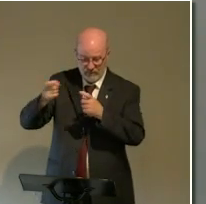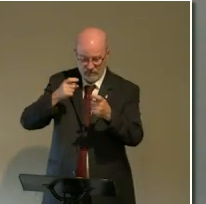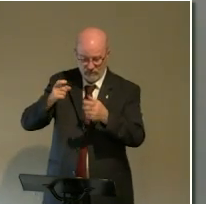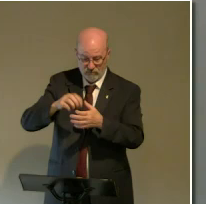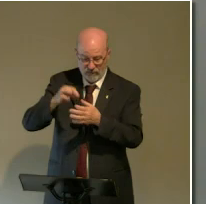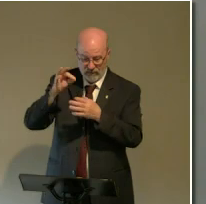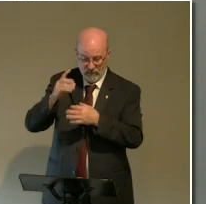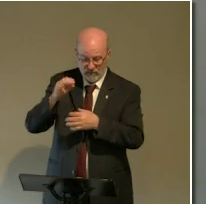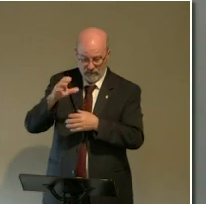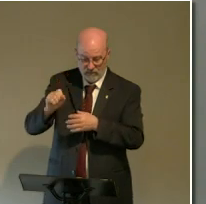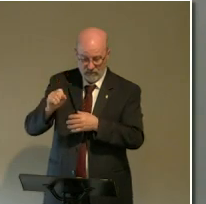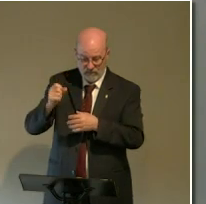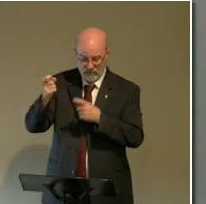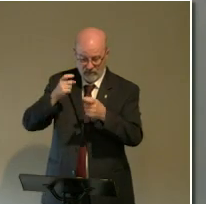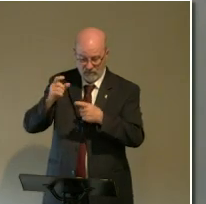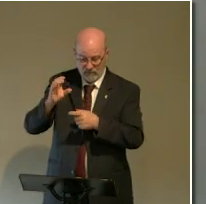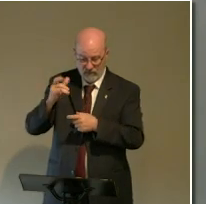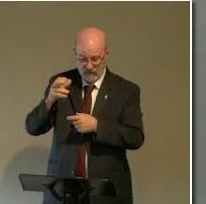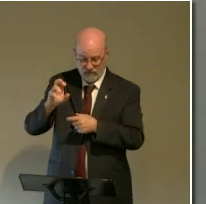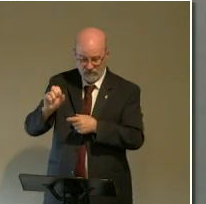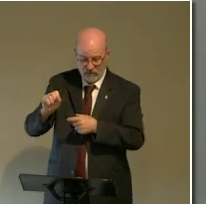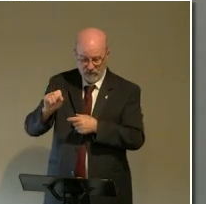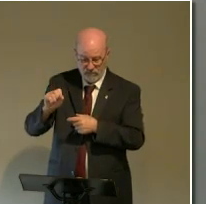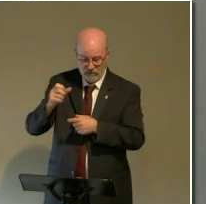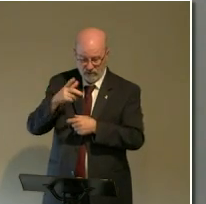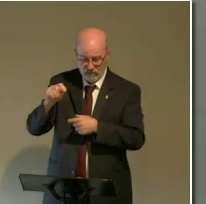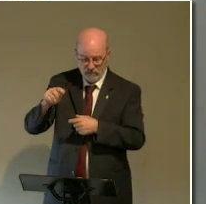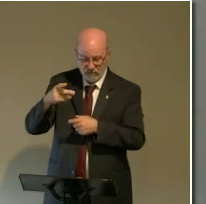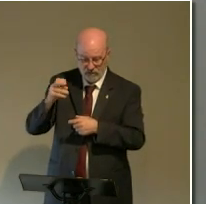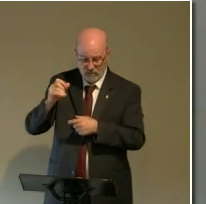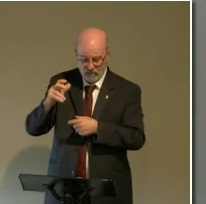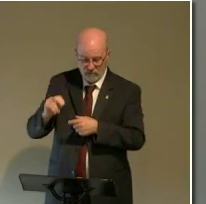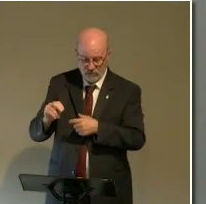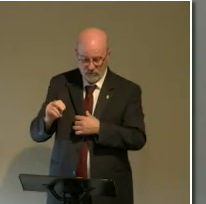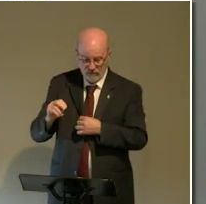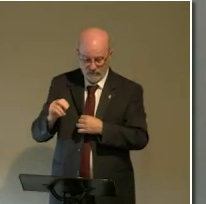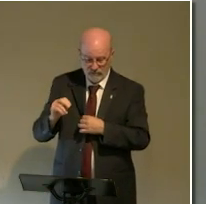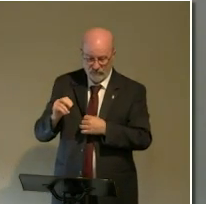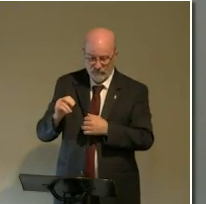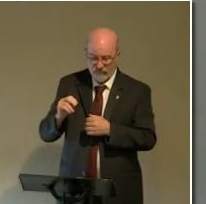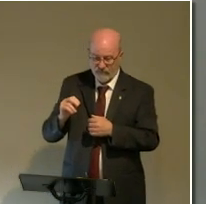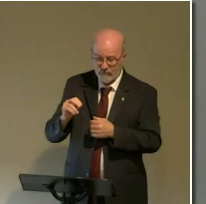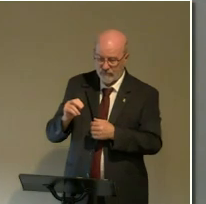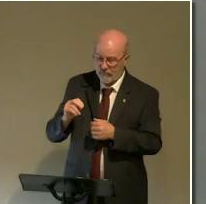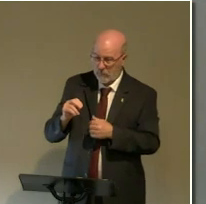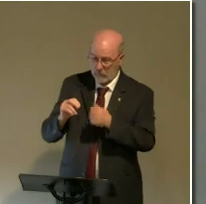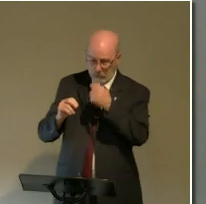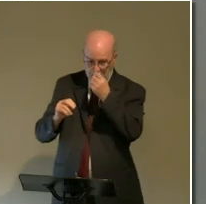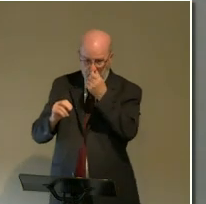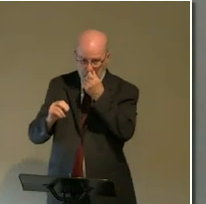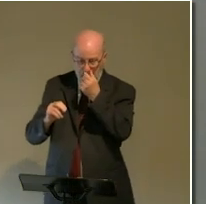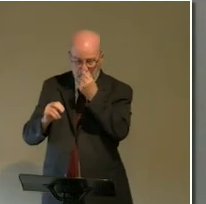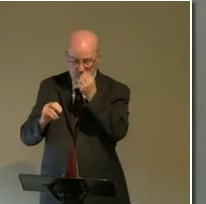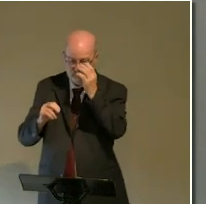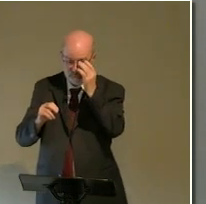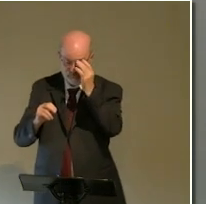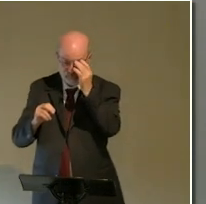prospered in the reign of Darius and in the reign of Cyrus the Persian. Okay? So,